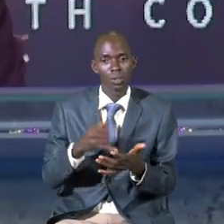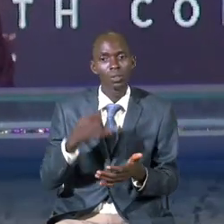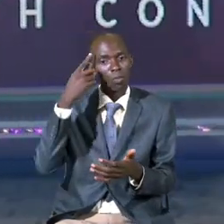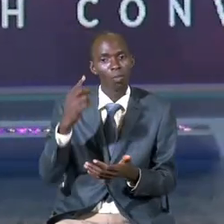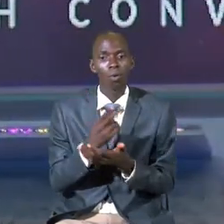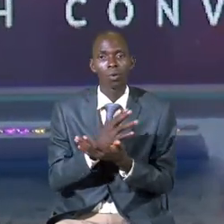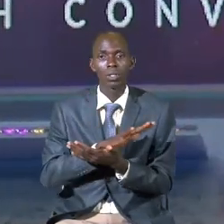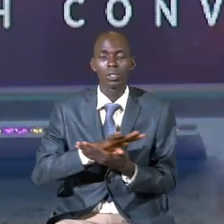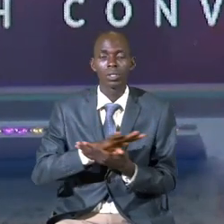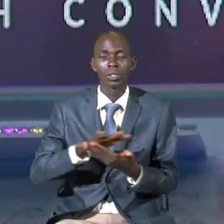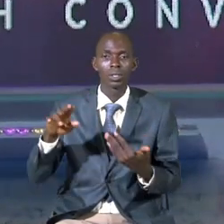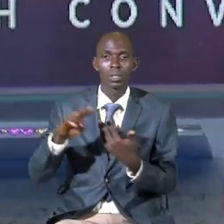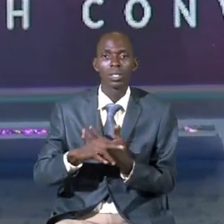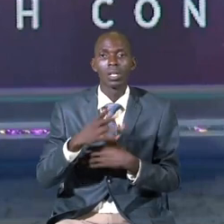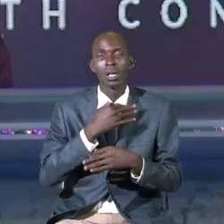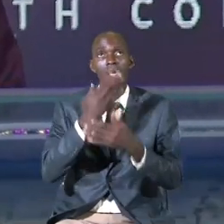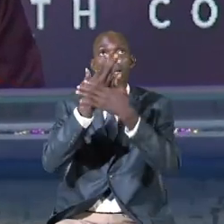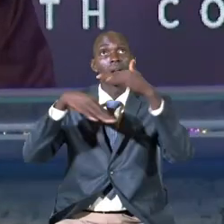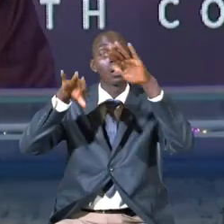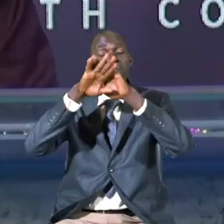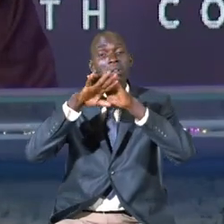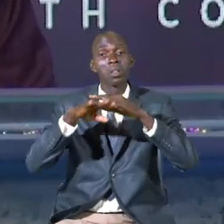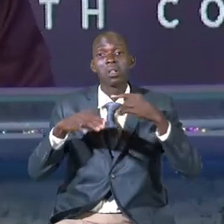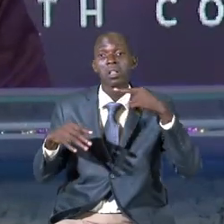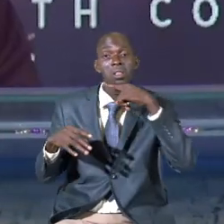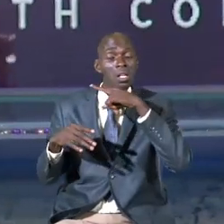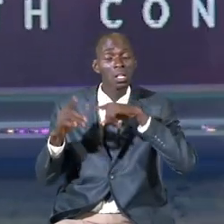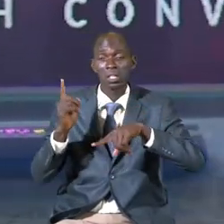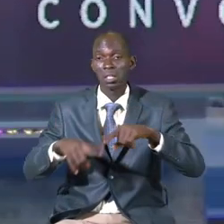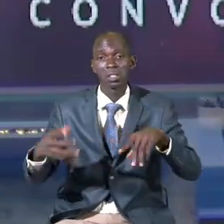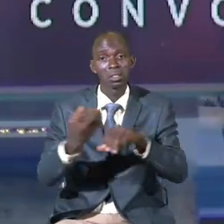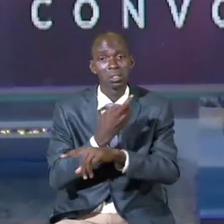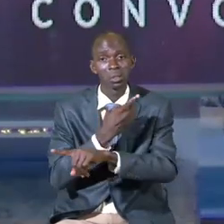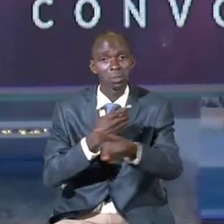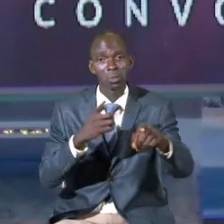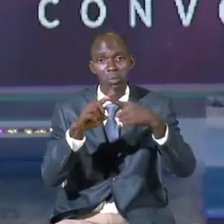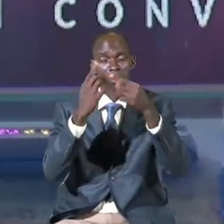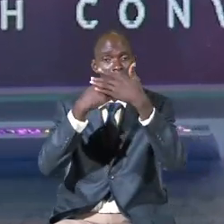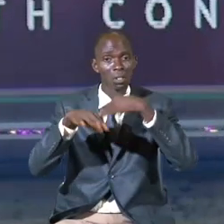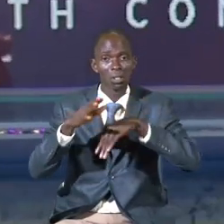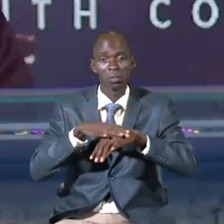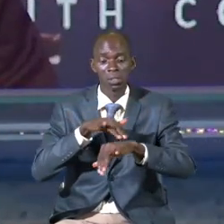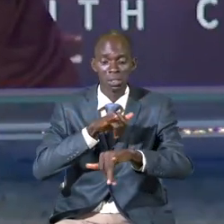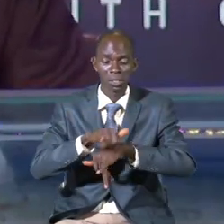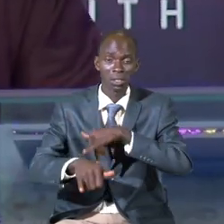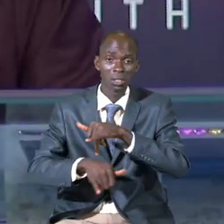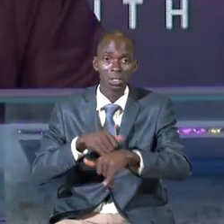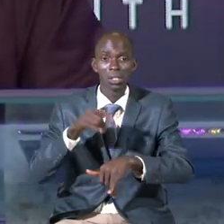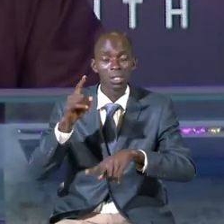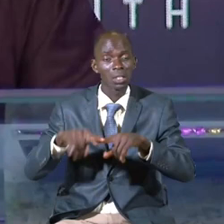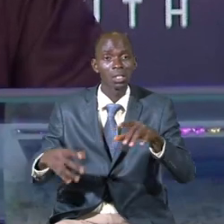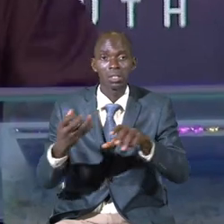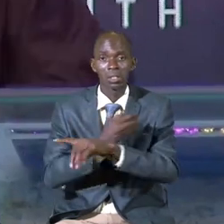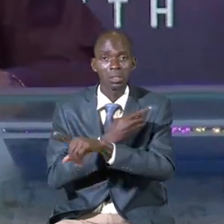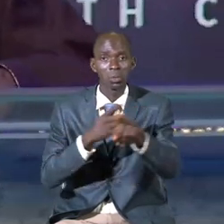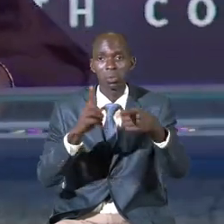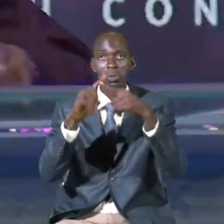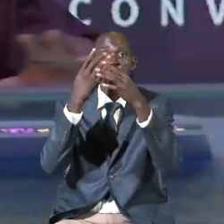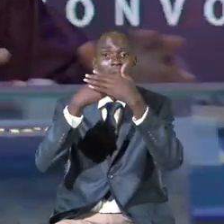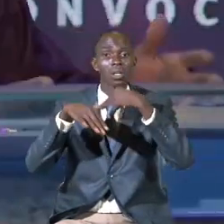lies will not take anyone to heaven deception will not take anyone to heaven